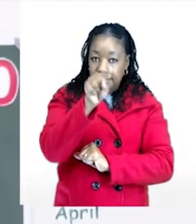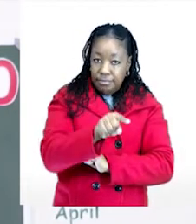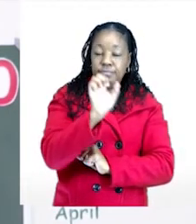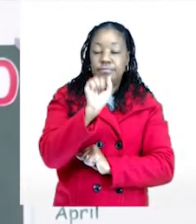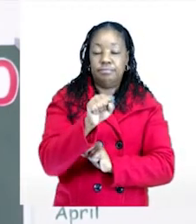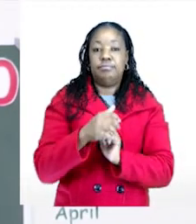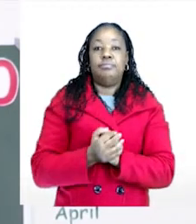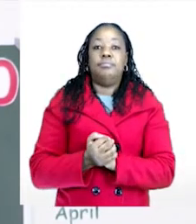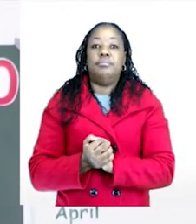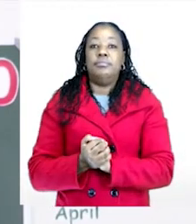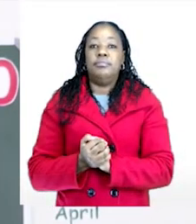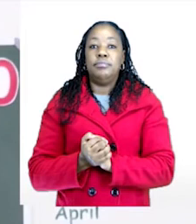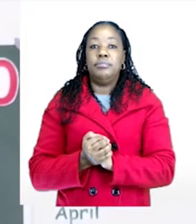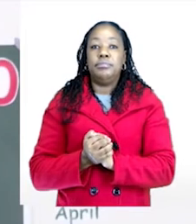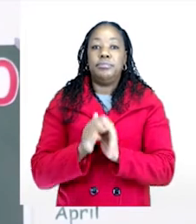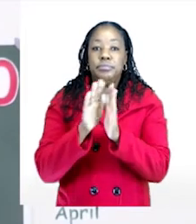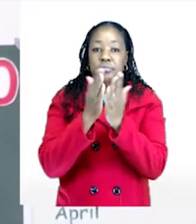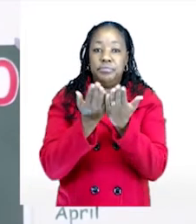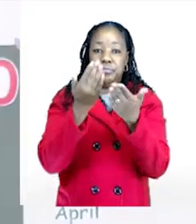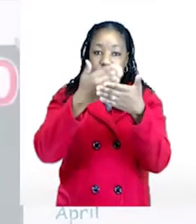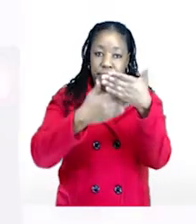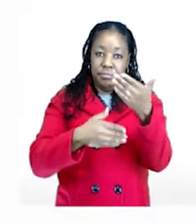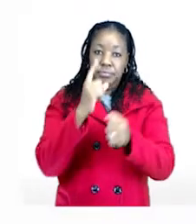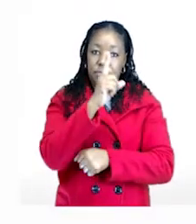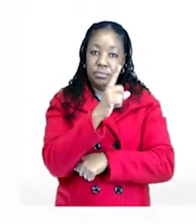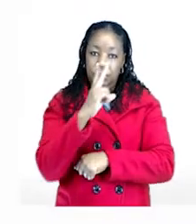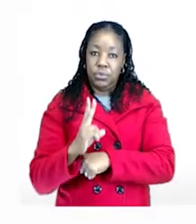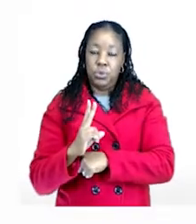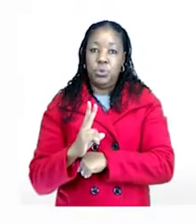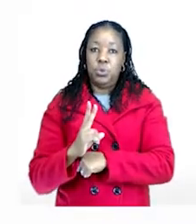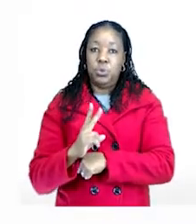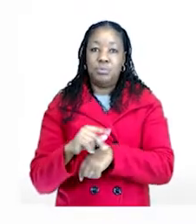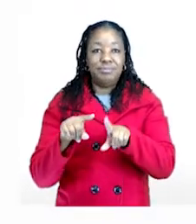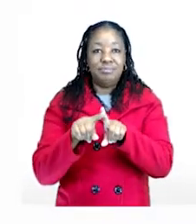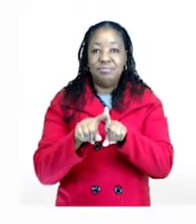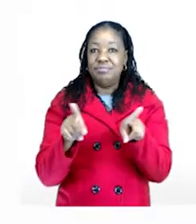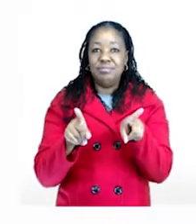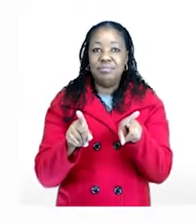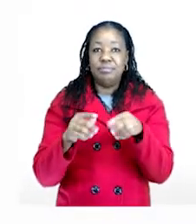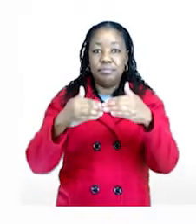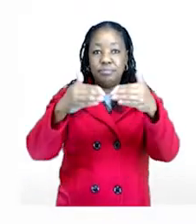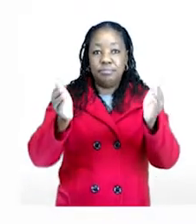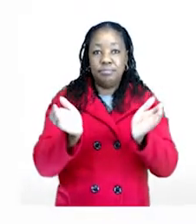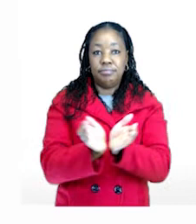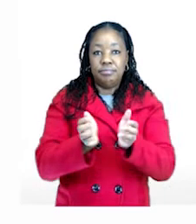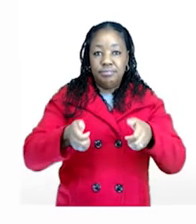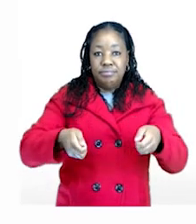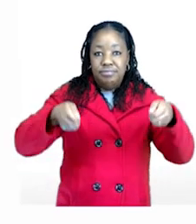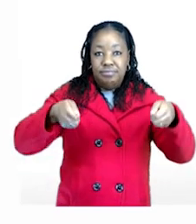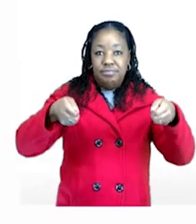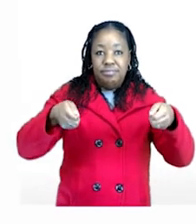an X. Now let's go back to our page 12 of the booklet. There are some